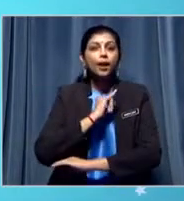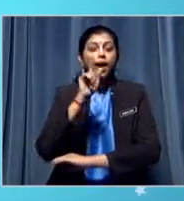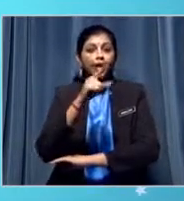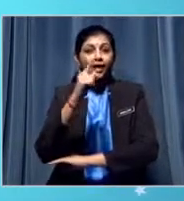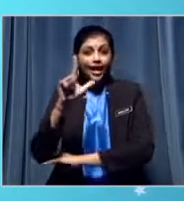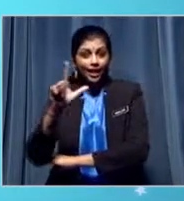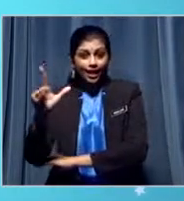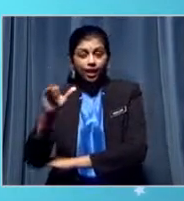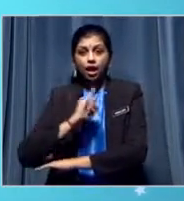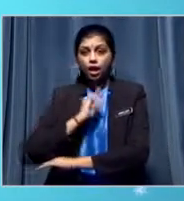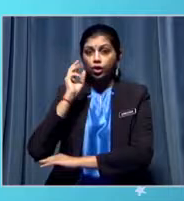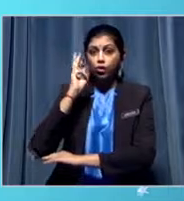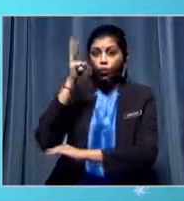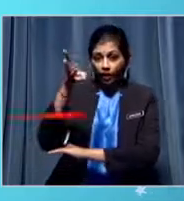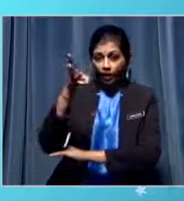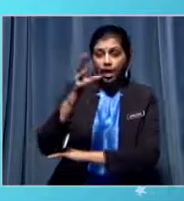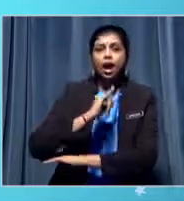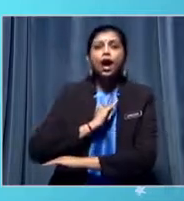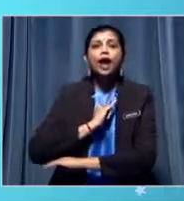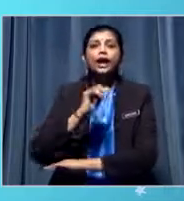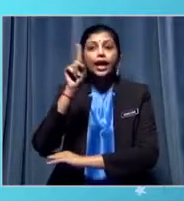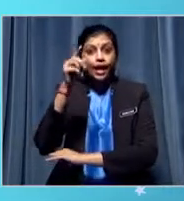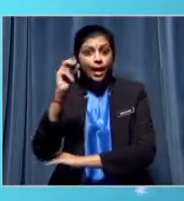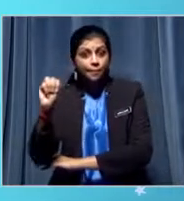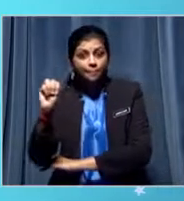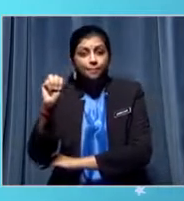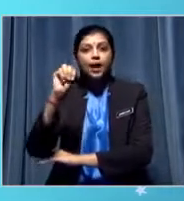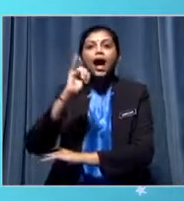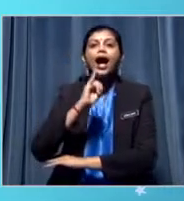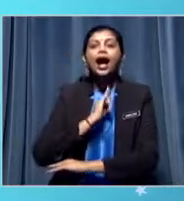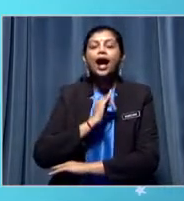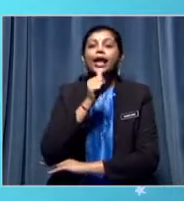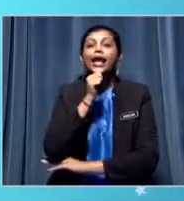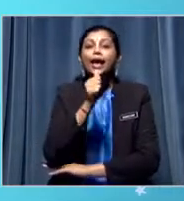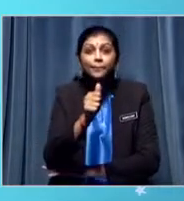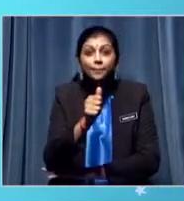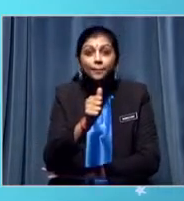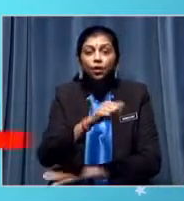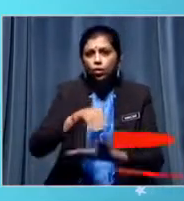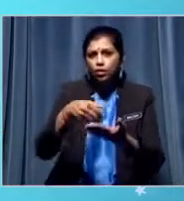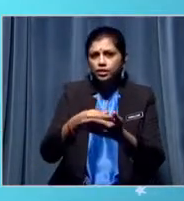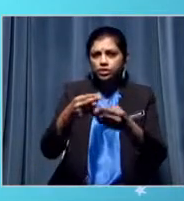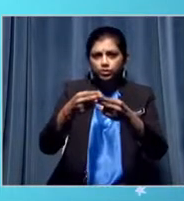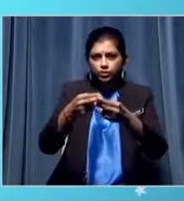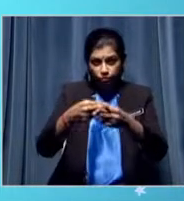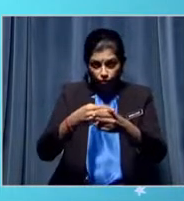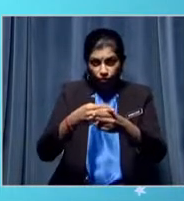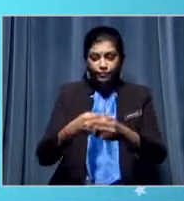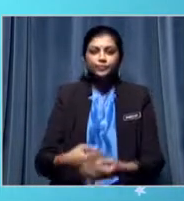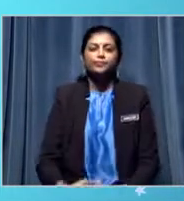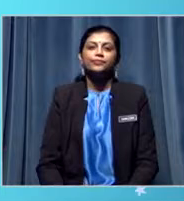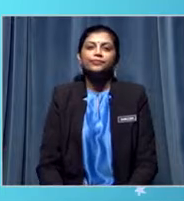my friends. If John arrives at 10 p.m., Tim will have already gone to bed.